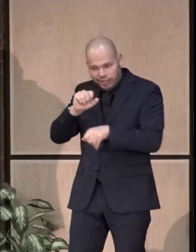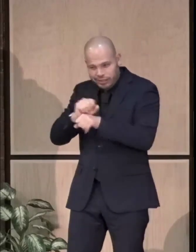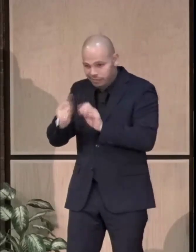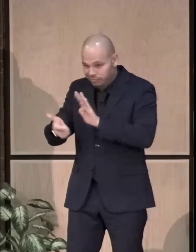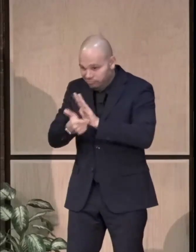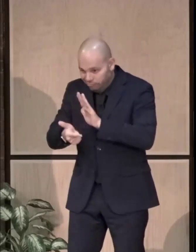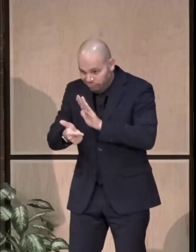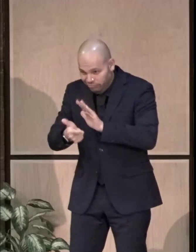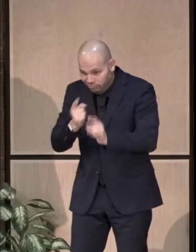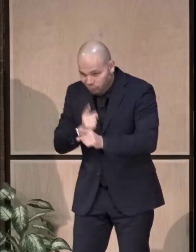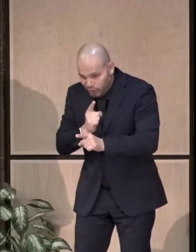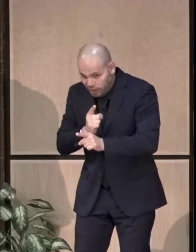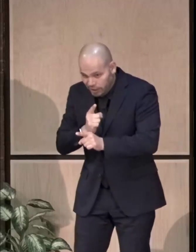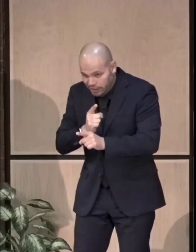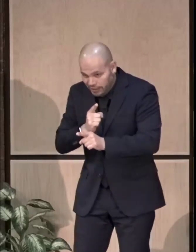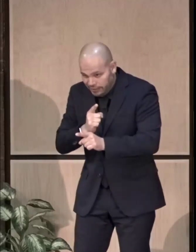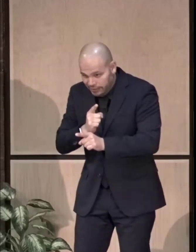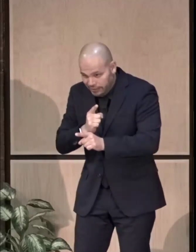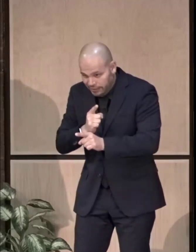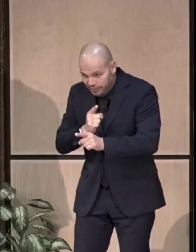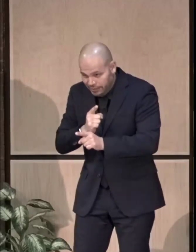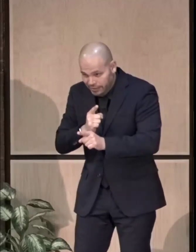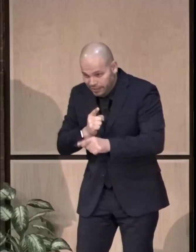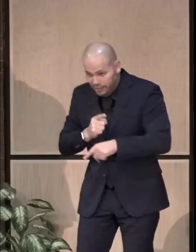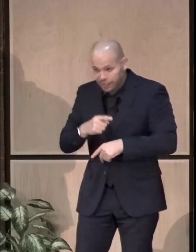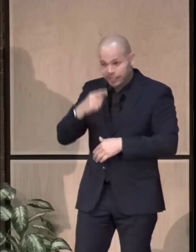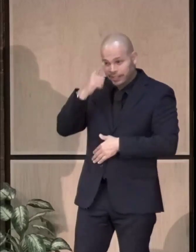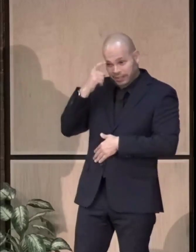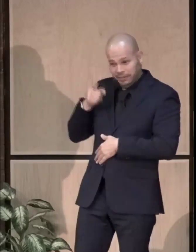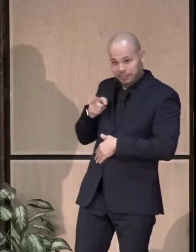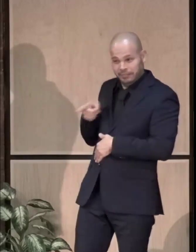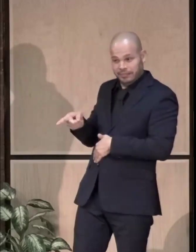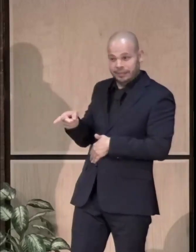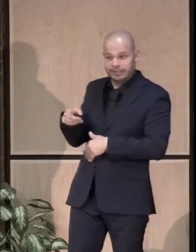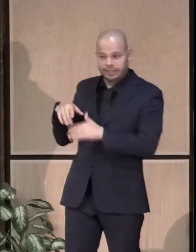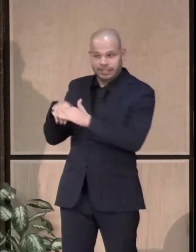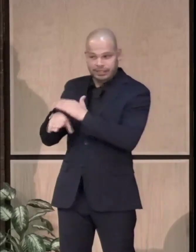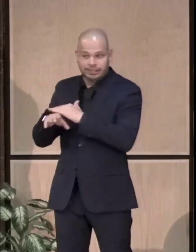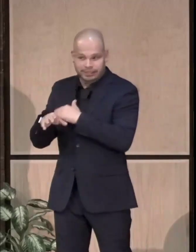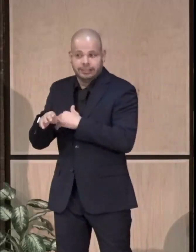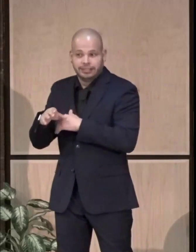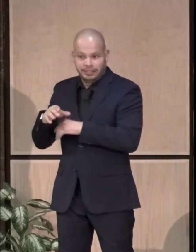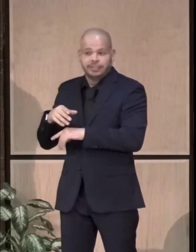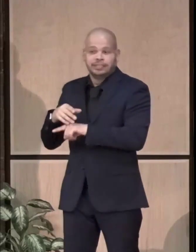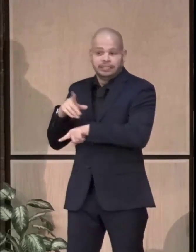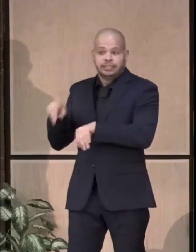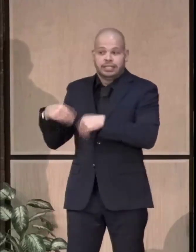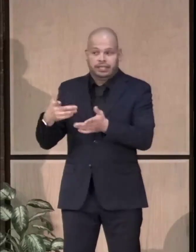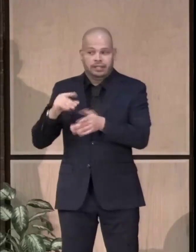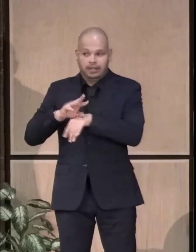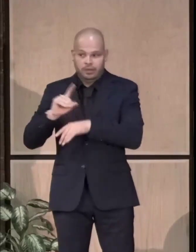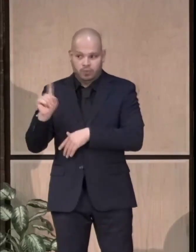Their assessment, yes. Did you agree with that assessment? Well, I trust the medical personnel to assess it, yes.